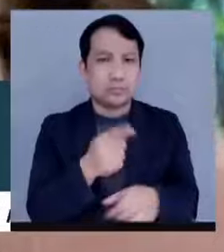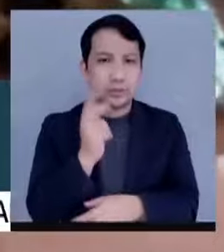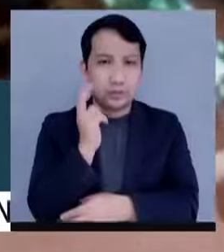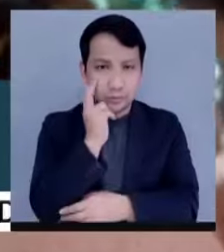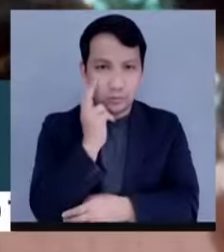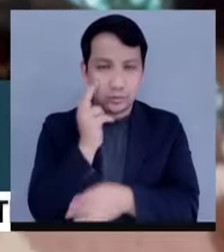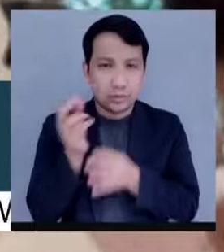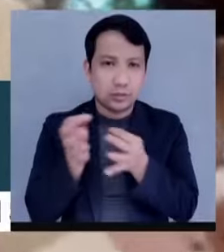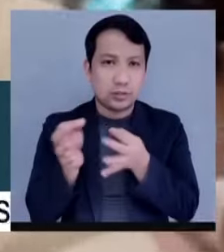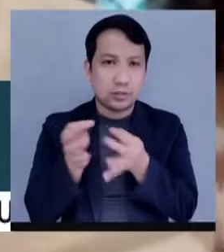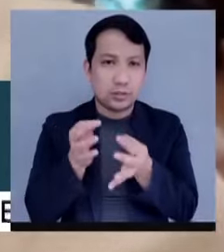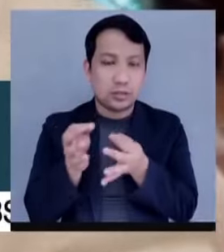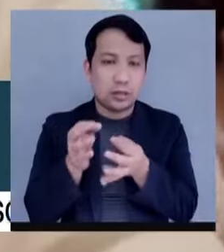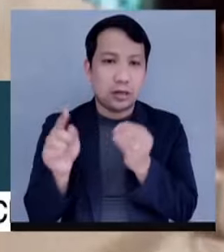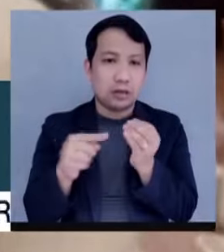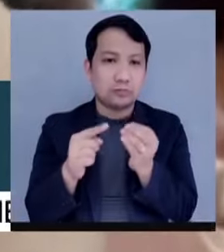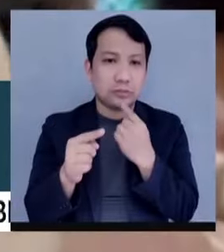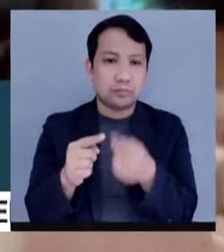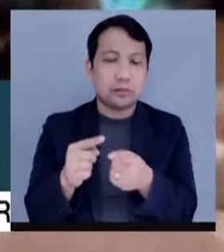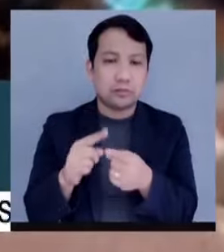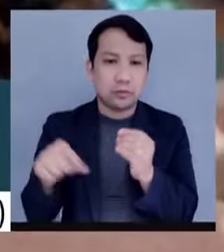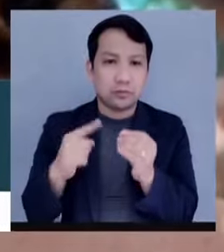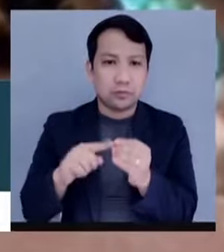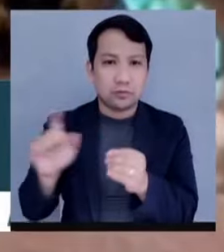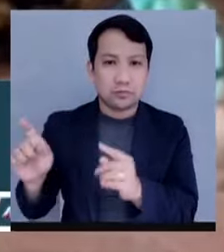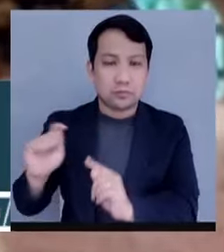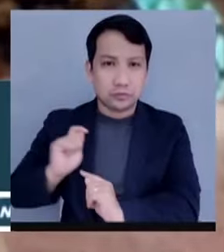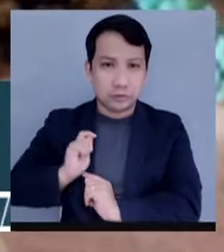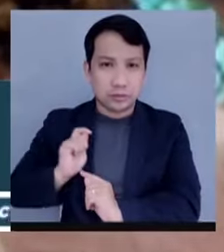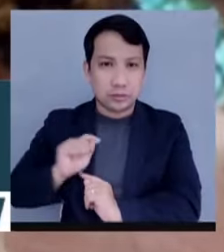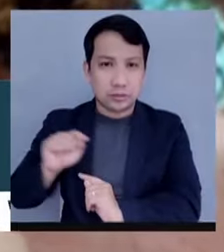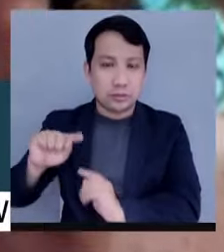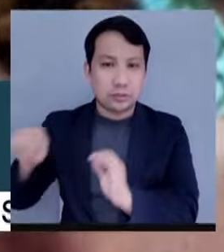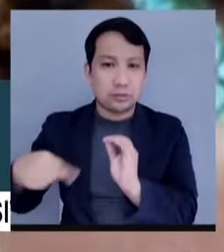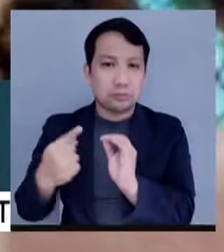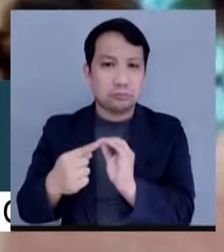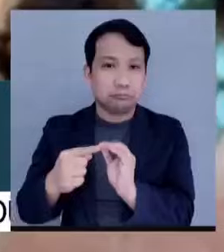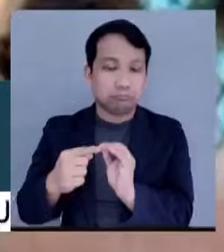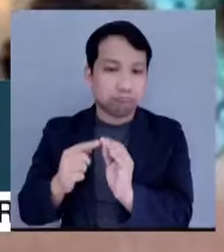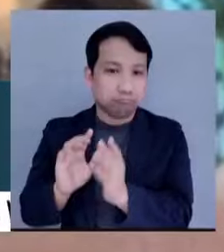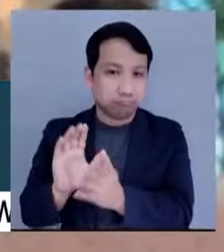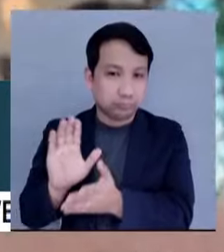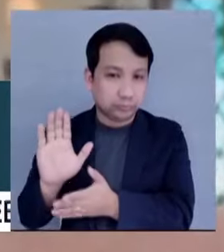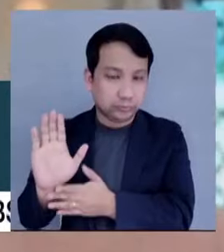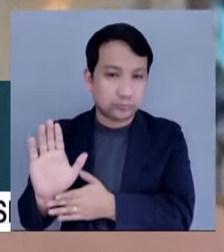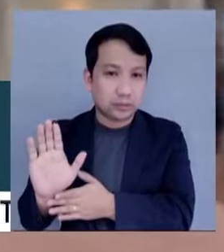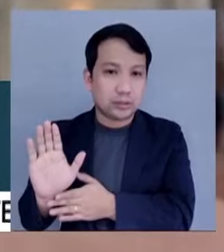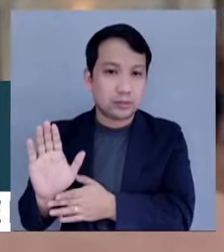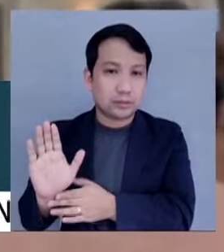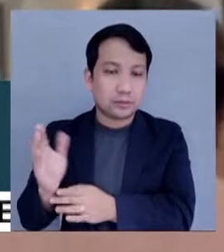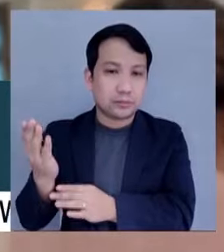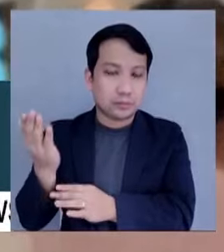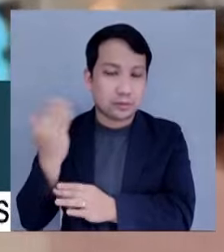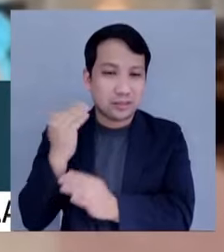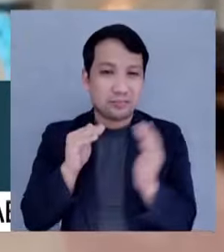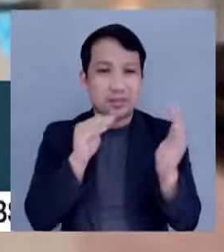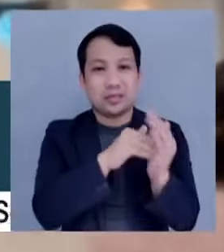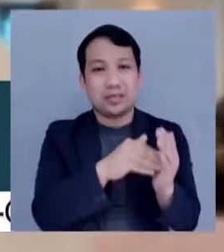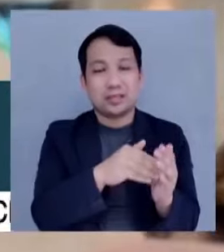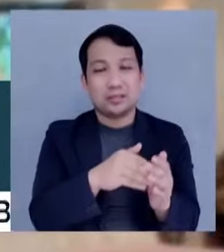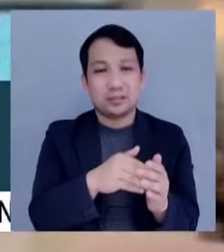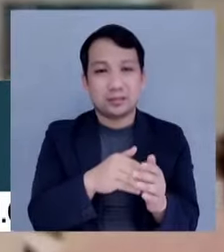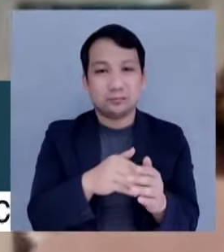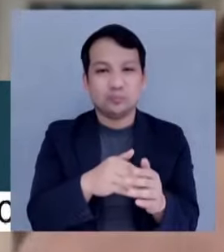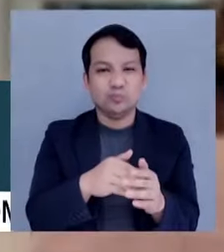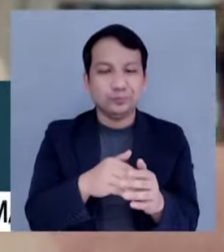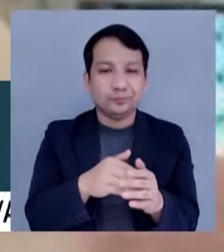the palace is behind former Senator Antonio Trillanes' attacks against the former president. Executive Secretary